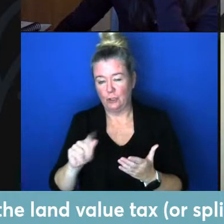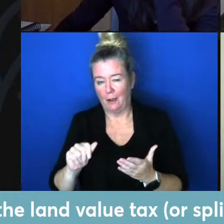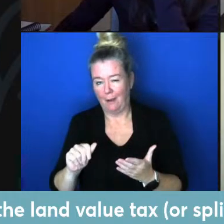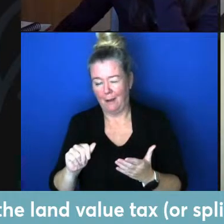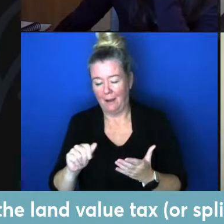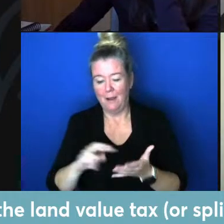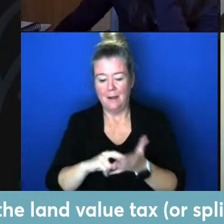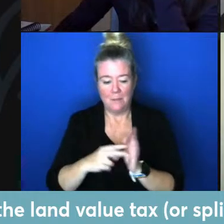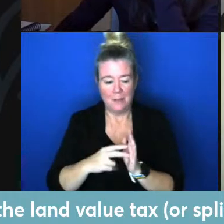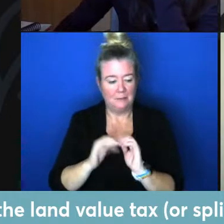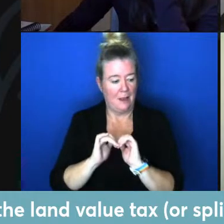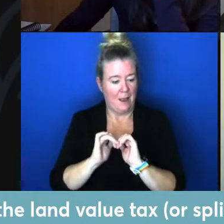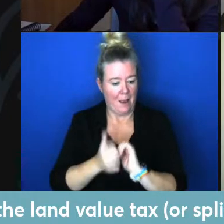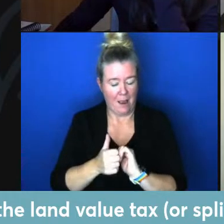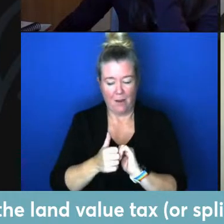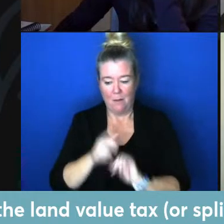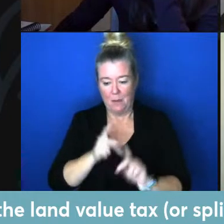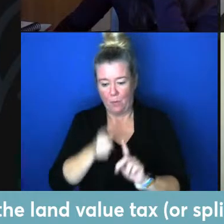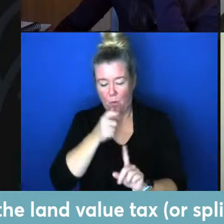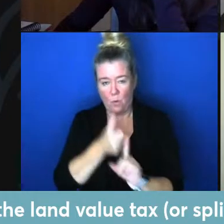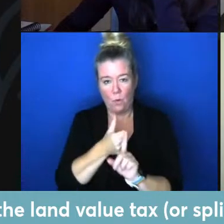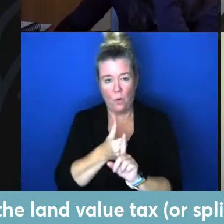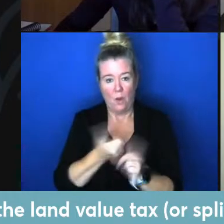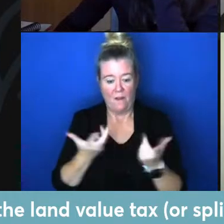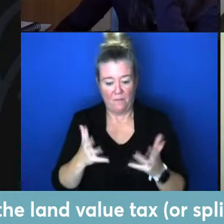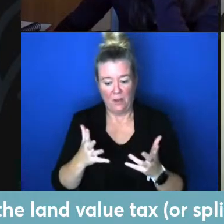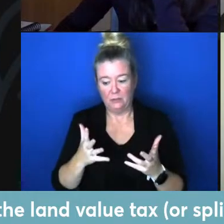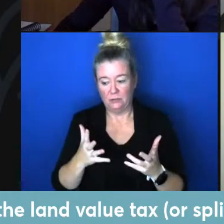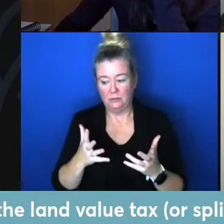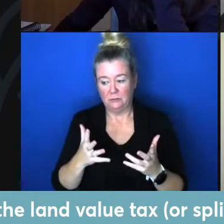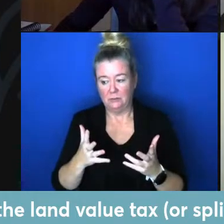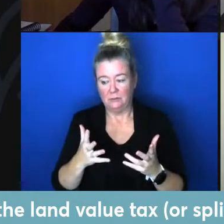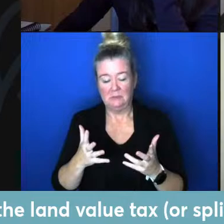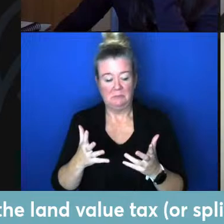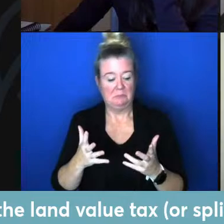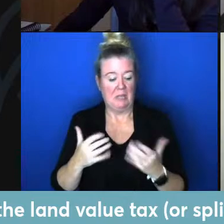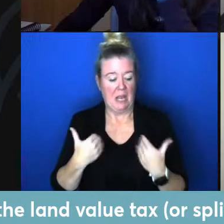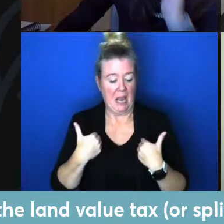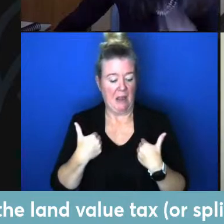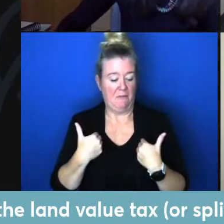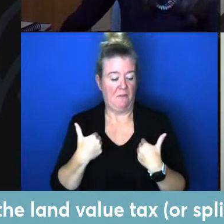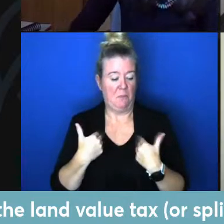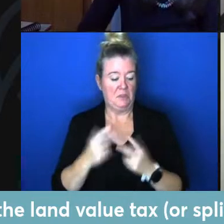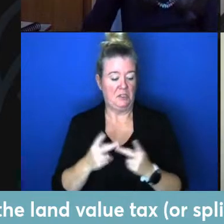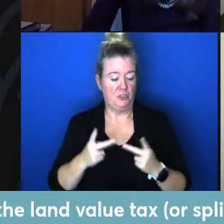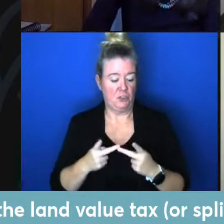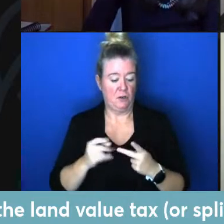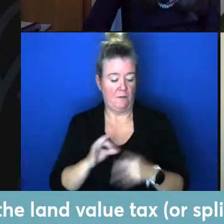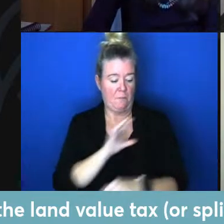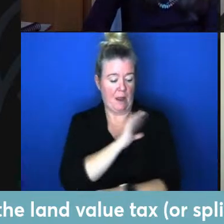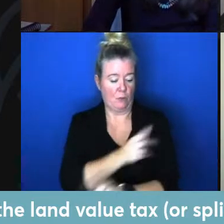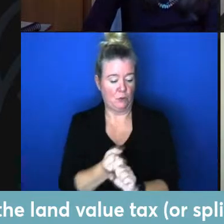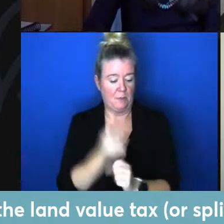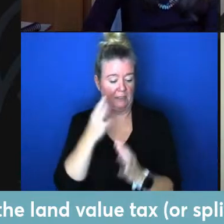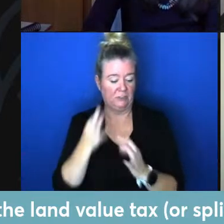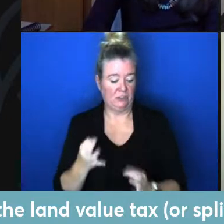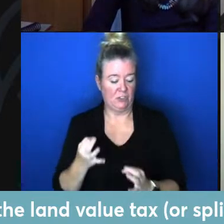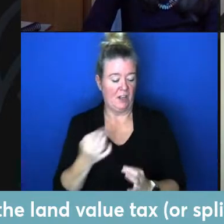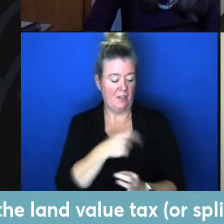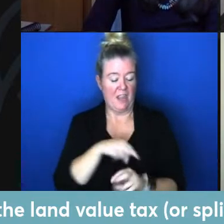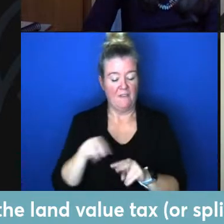people who have been in positions to make decisions see property as